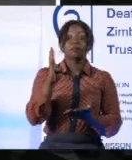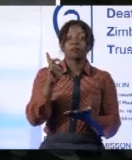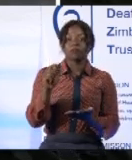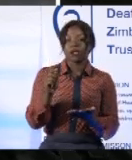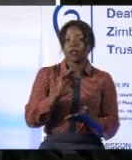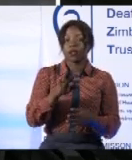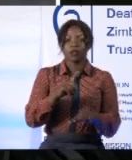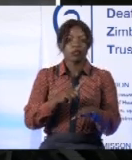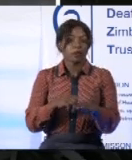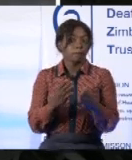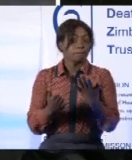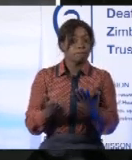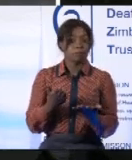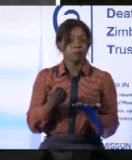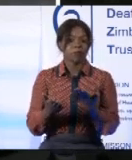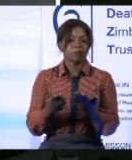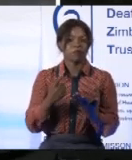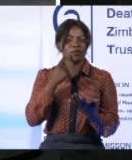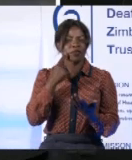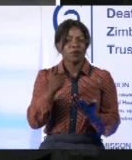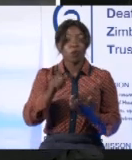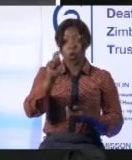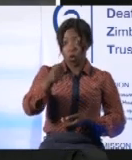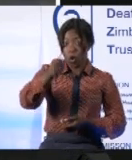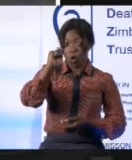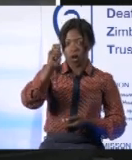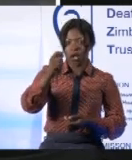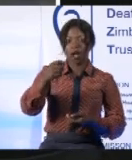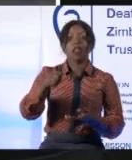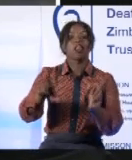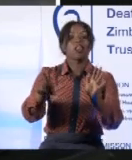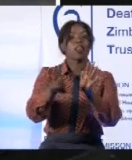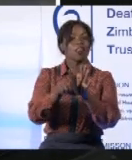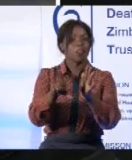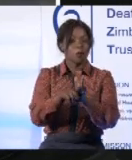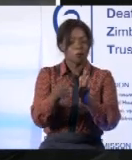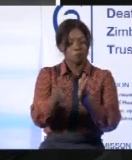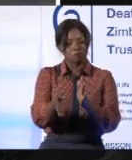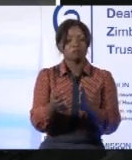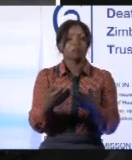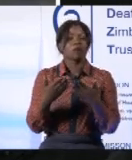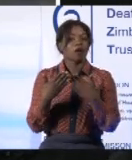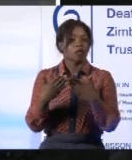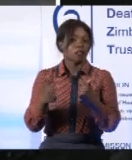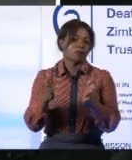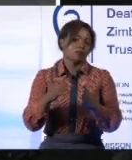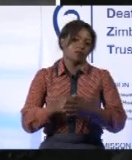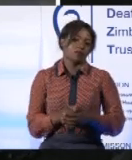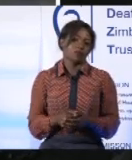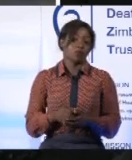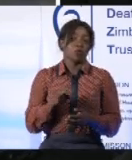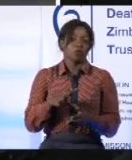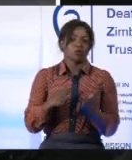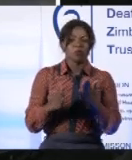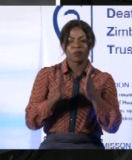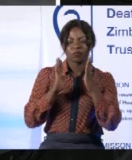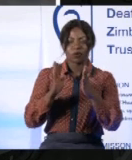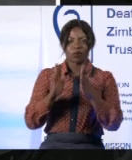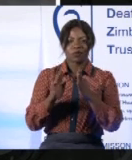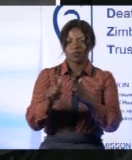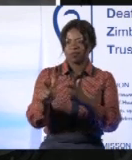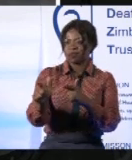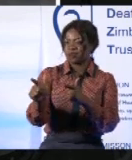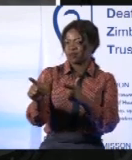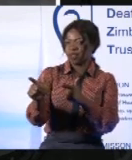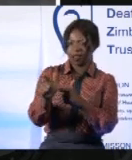recourse in terms of this existing court order. And then looking at the question of homosexuality, our constitution is